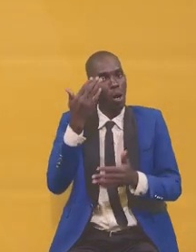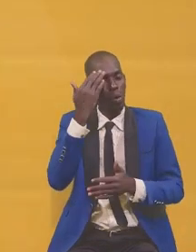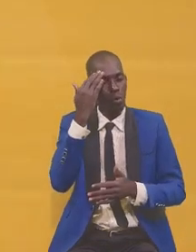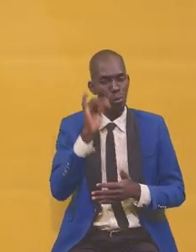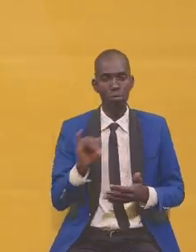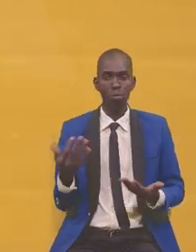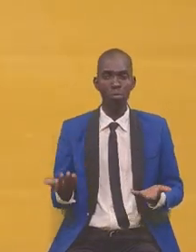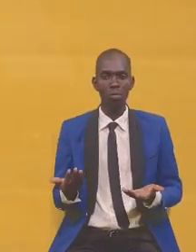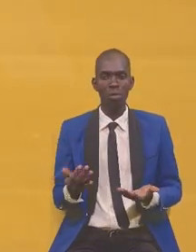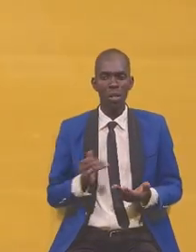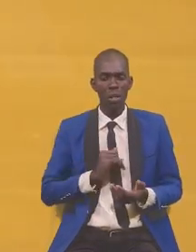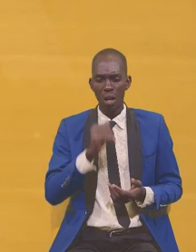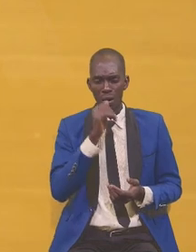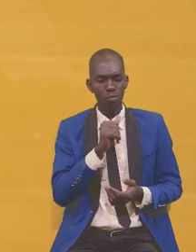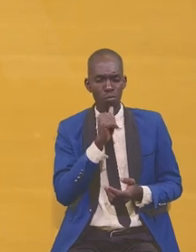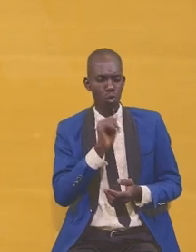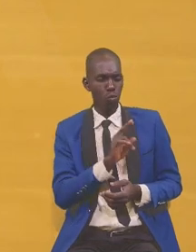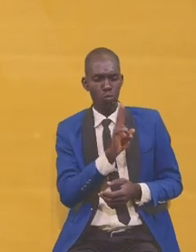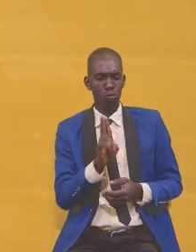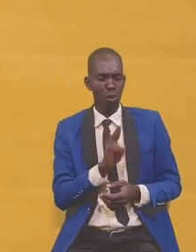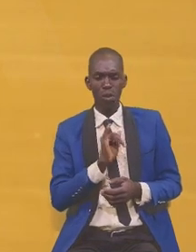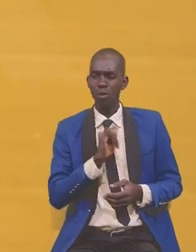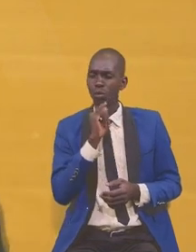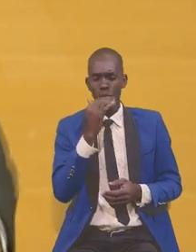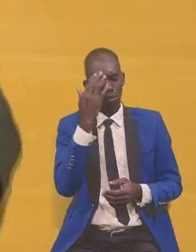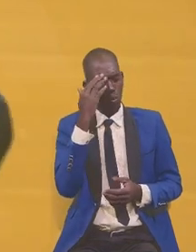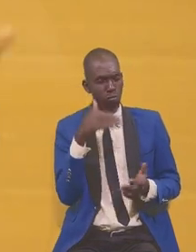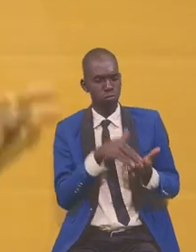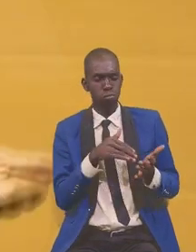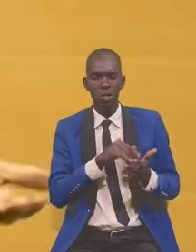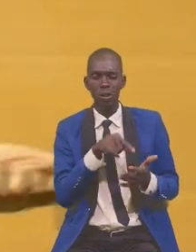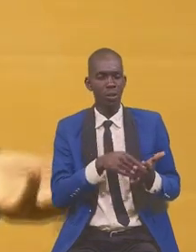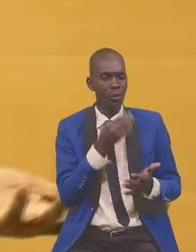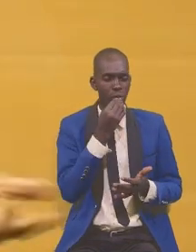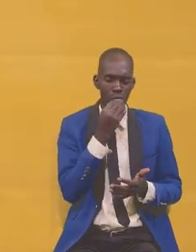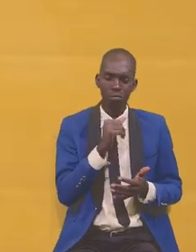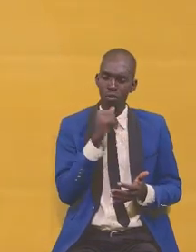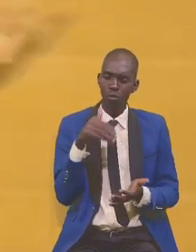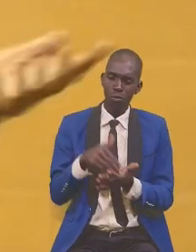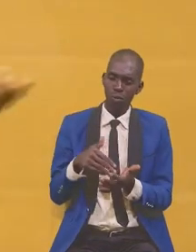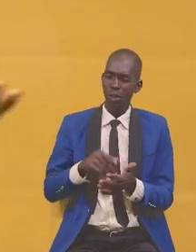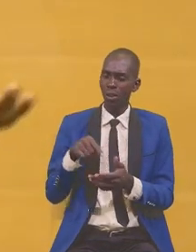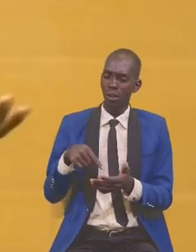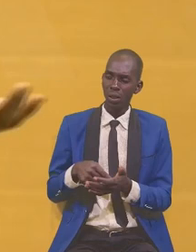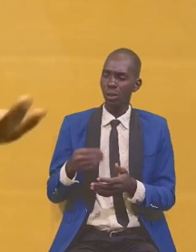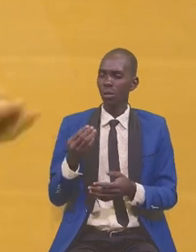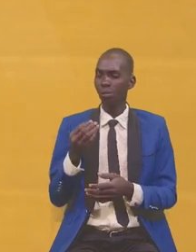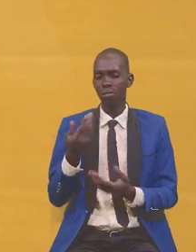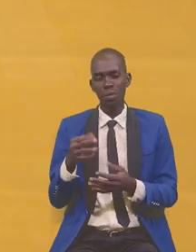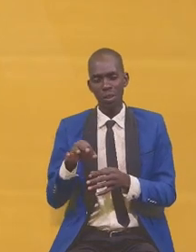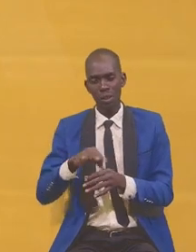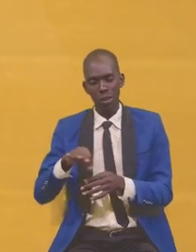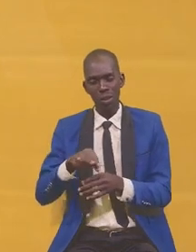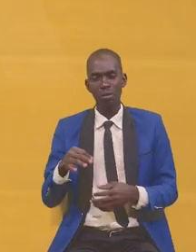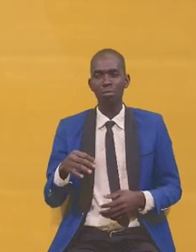not used to this kind of food and this kind of tea and this kind of, you know, what concoction did they